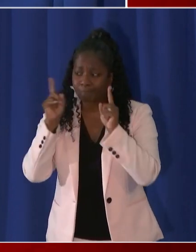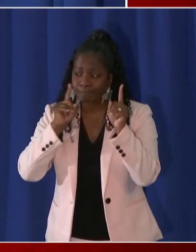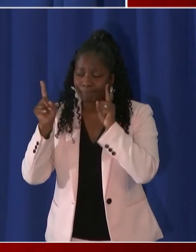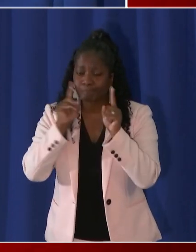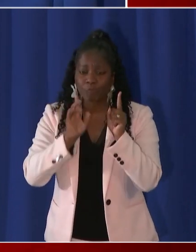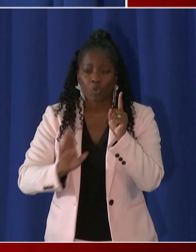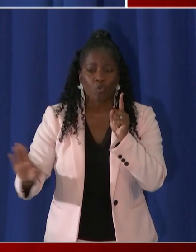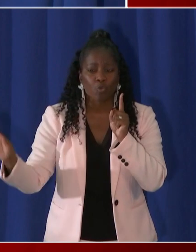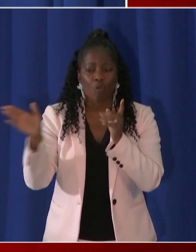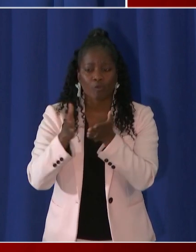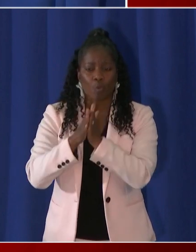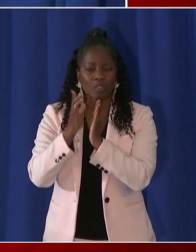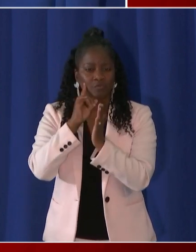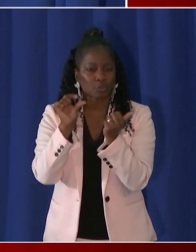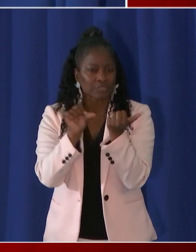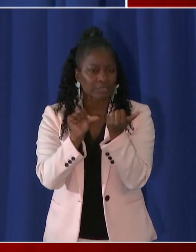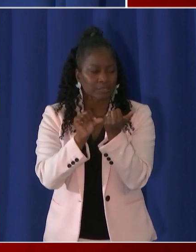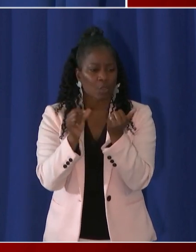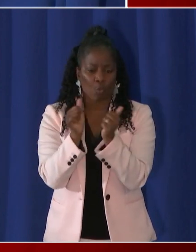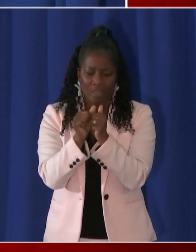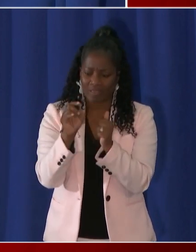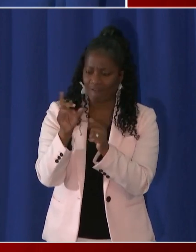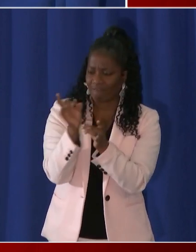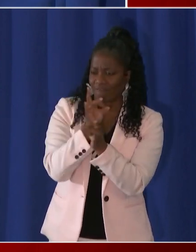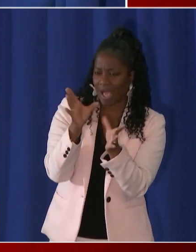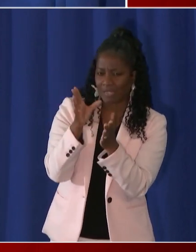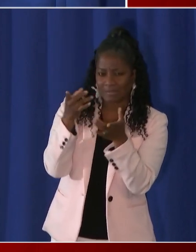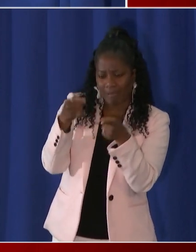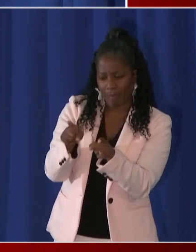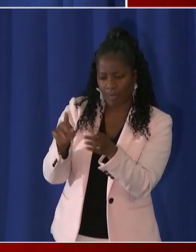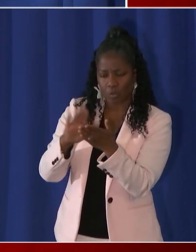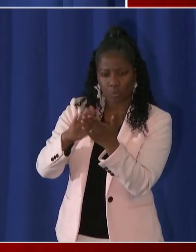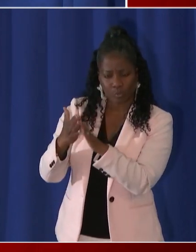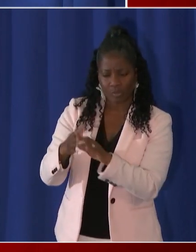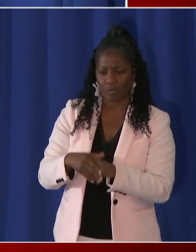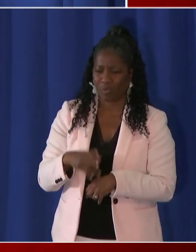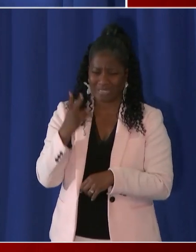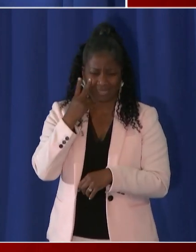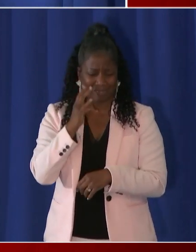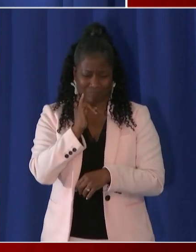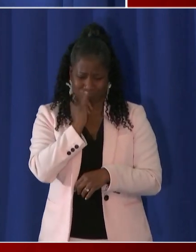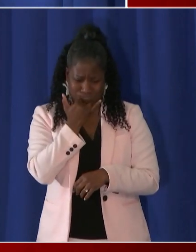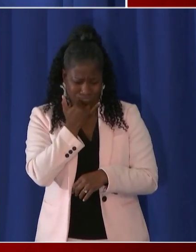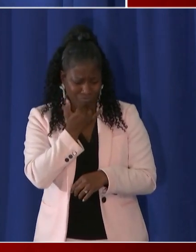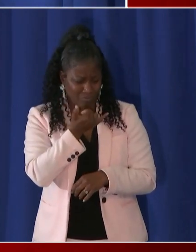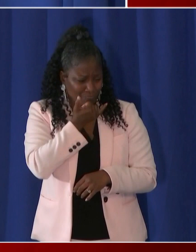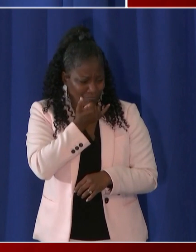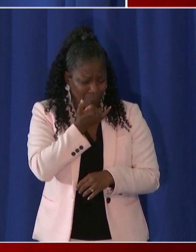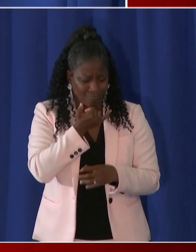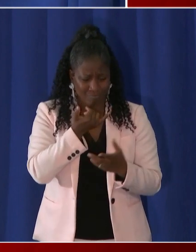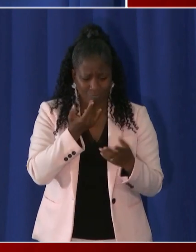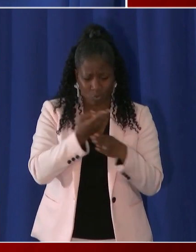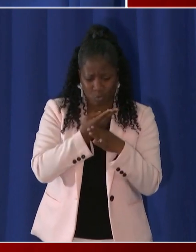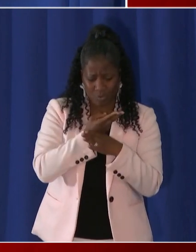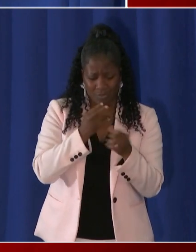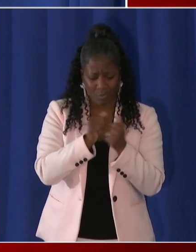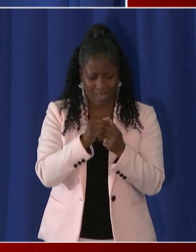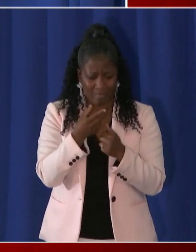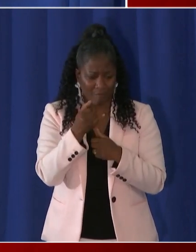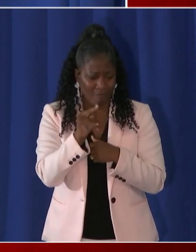for assistance with violence. We see the misuse of firearms and constant violent criminal